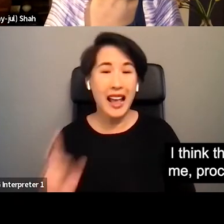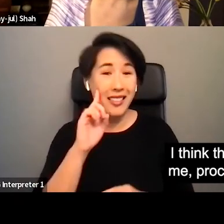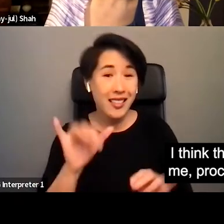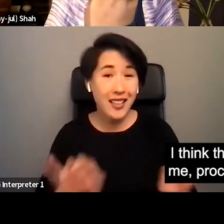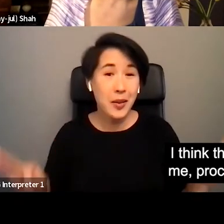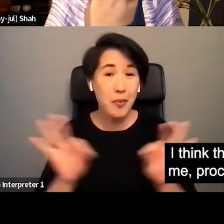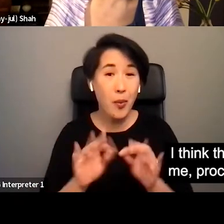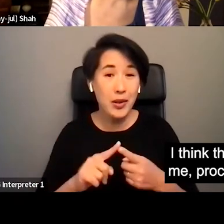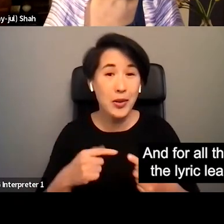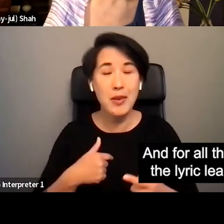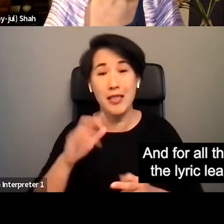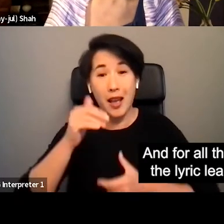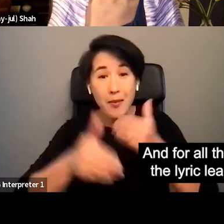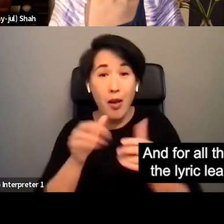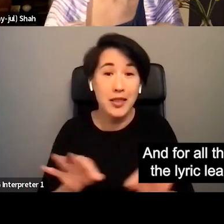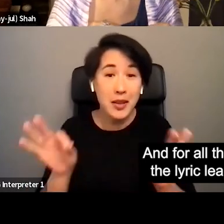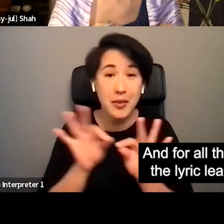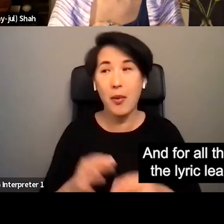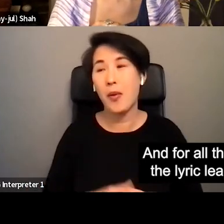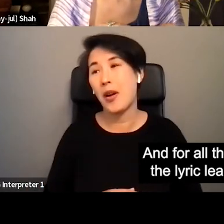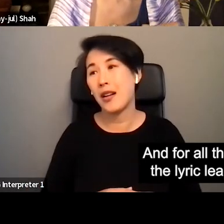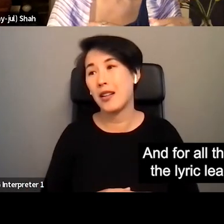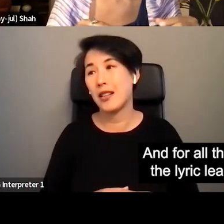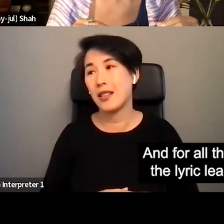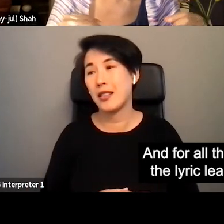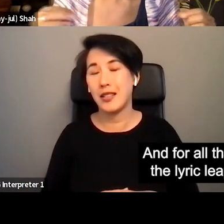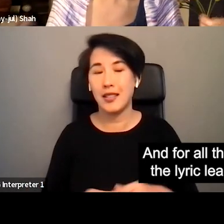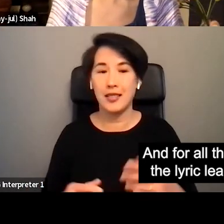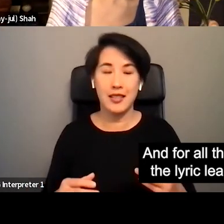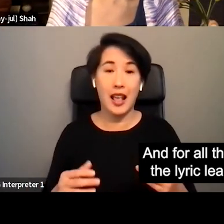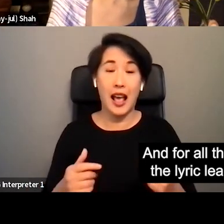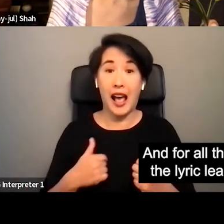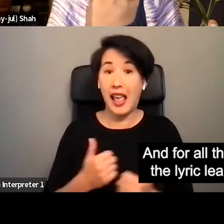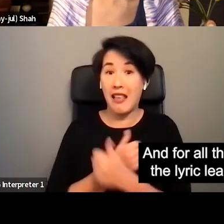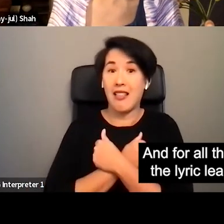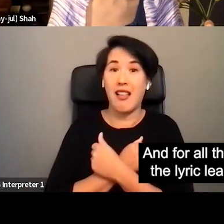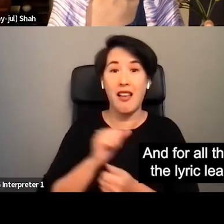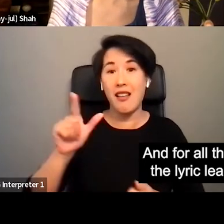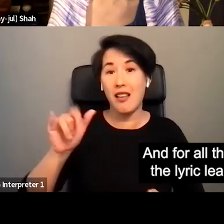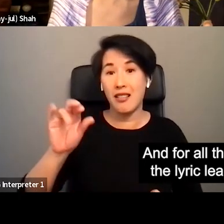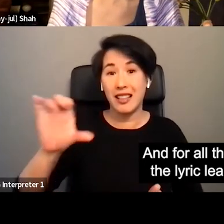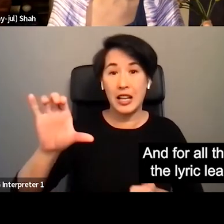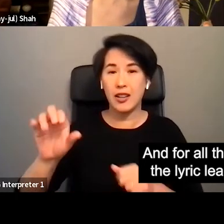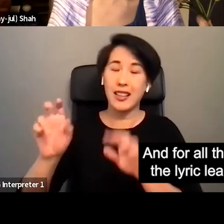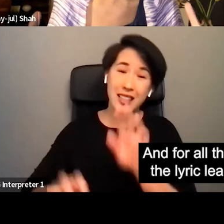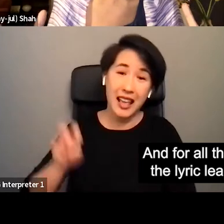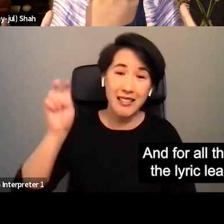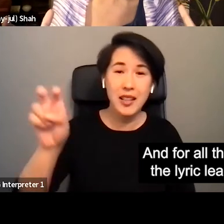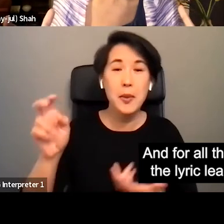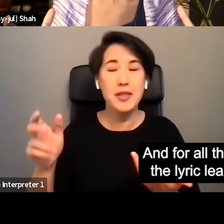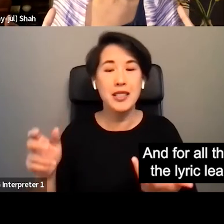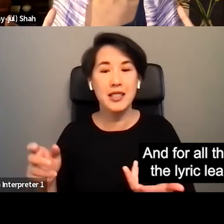so important. And for all that I love and appreciate the lyric leaps, I also